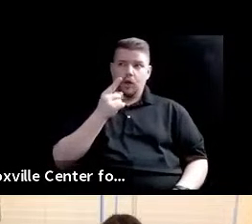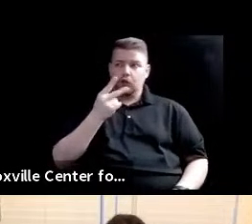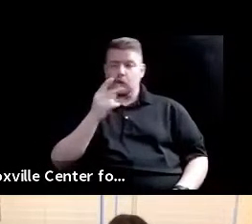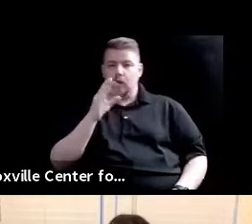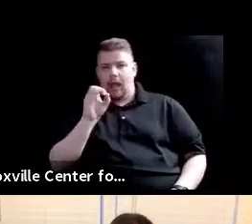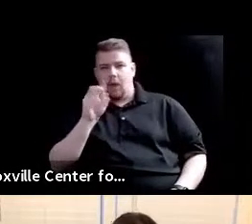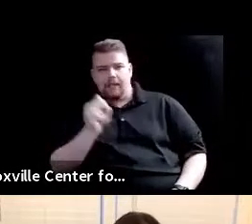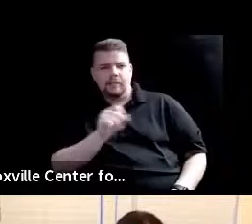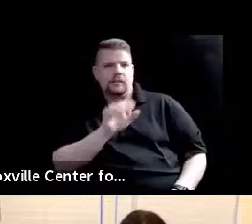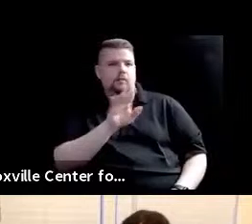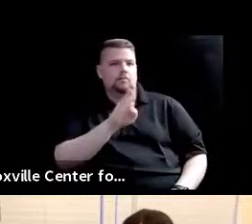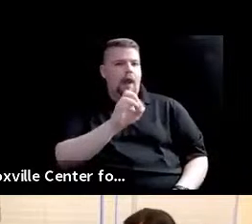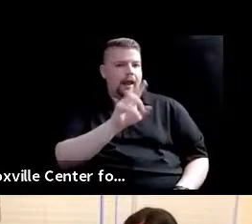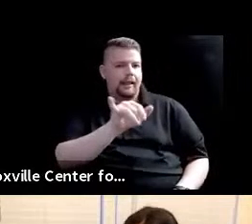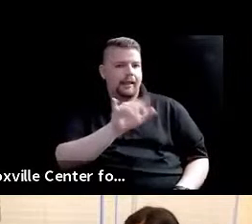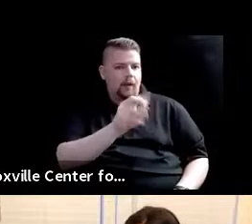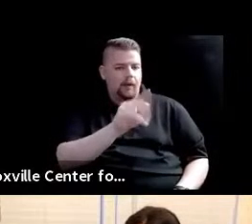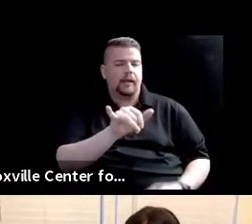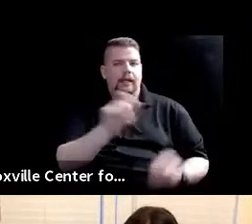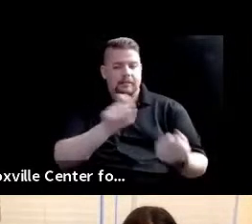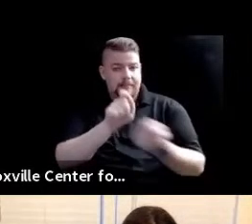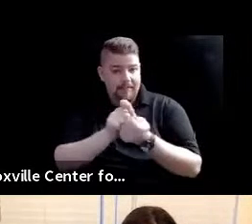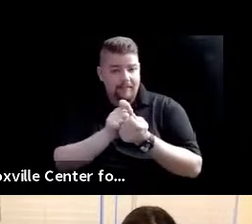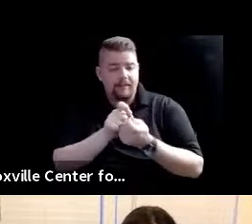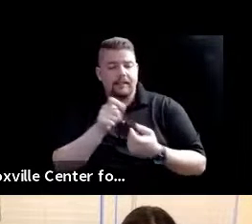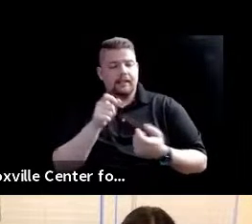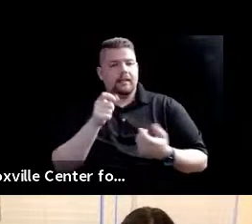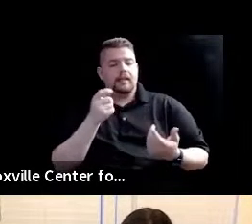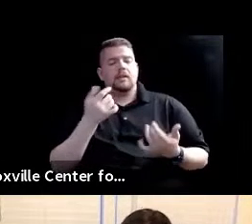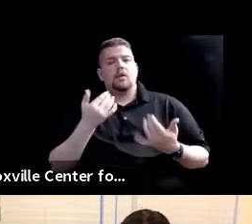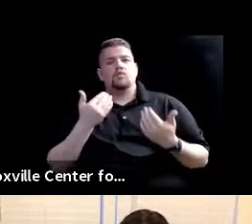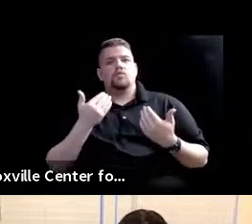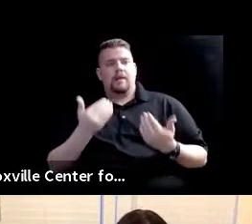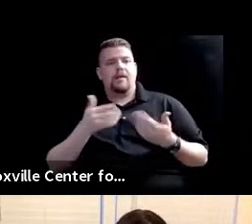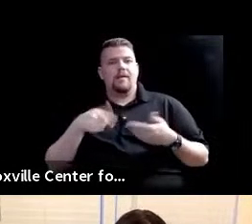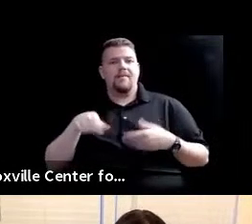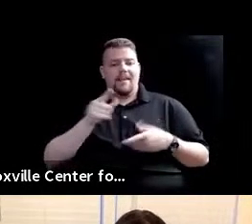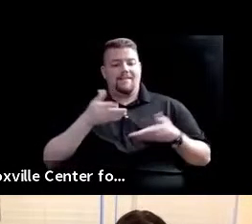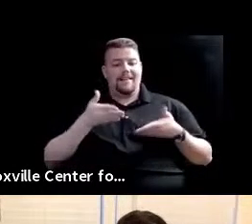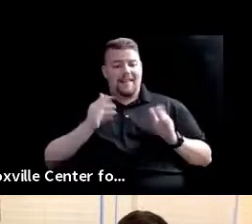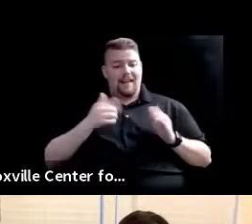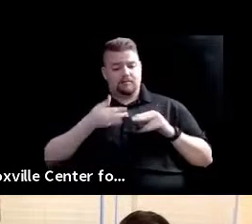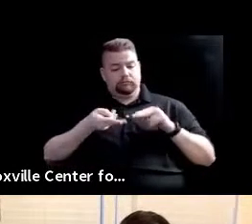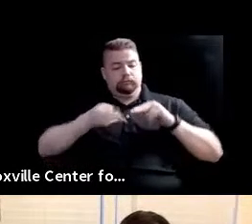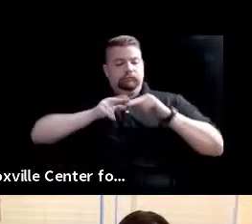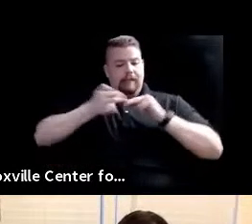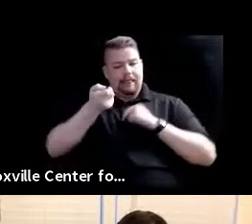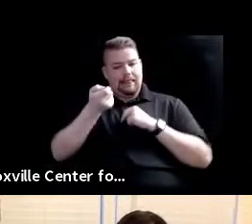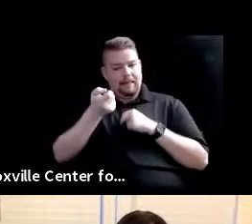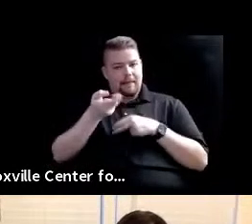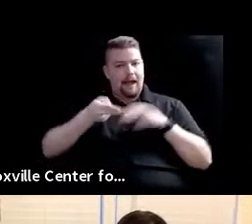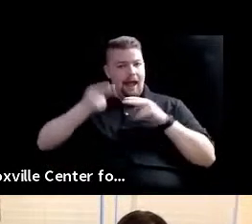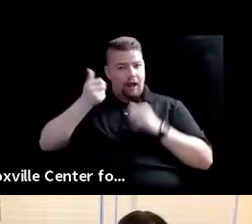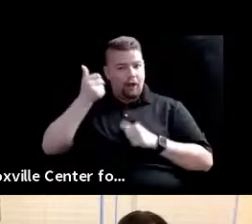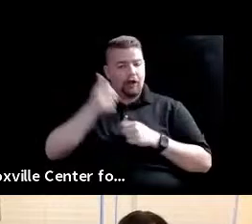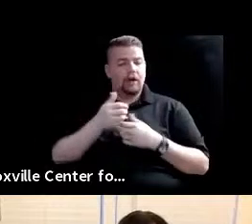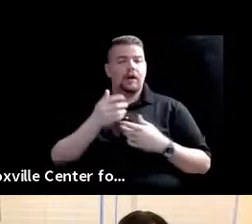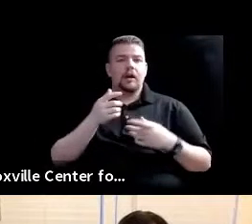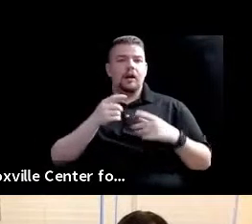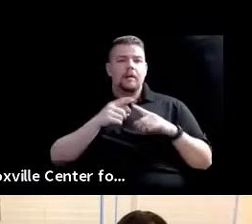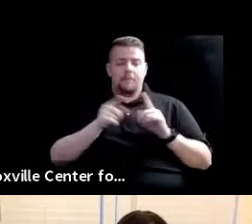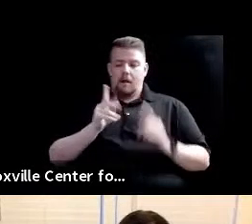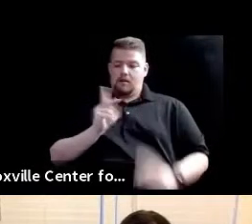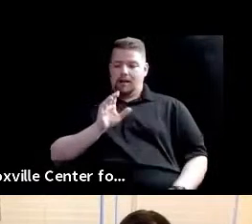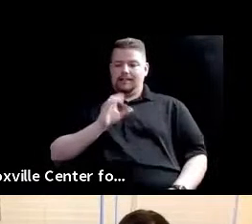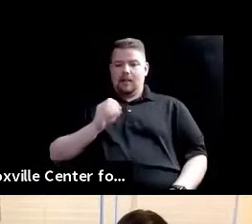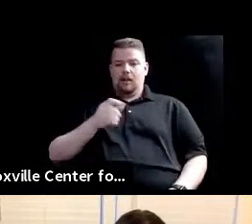Bradley County in particular, that is they have allowed us to go a little bit higher than that. But Knox County,